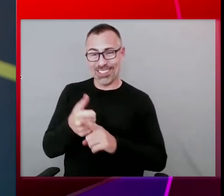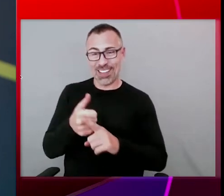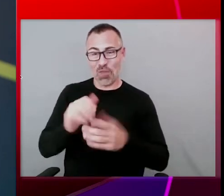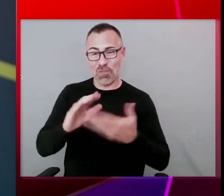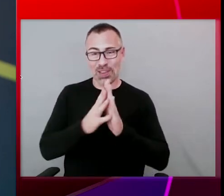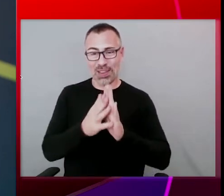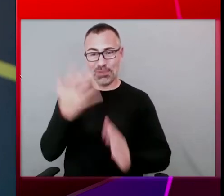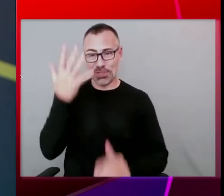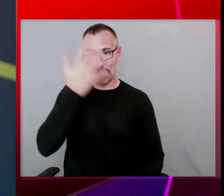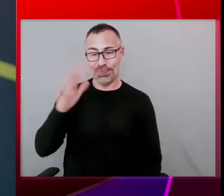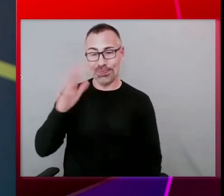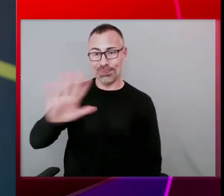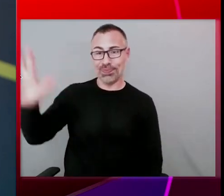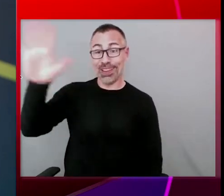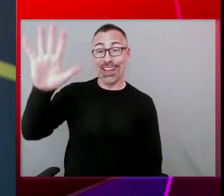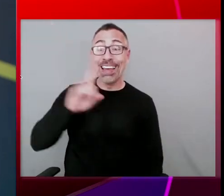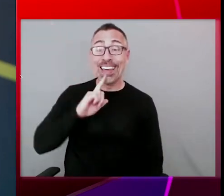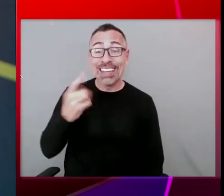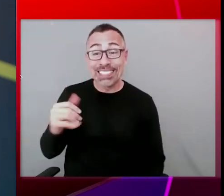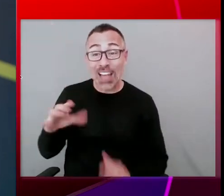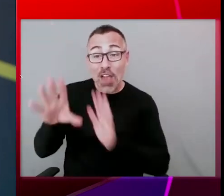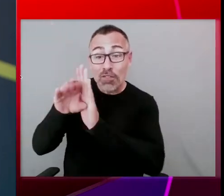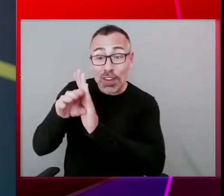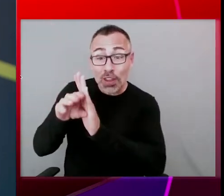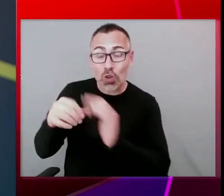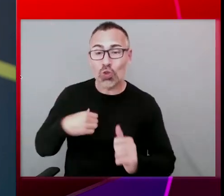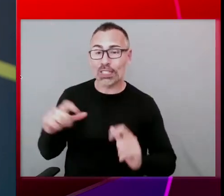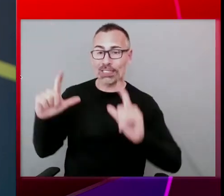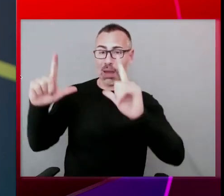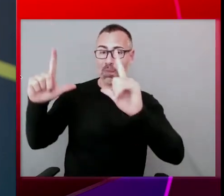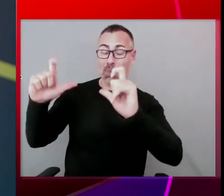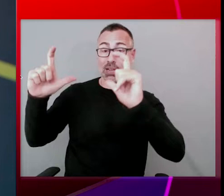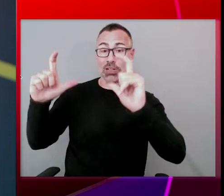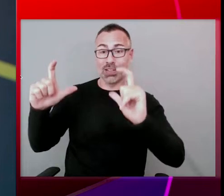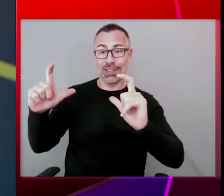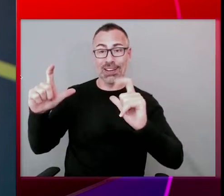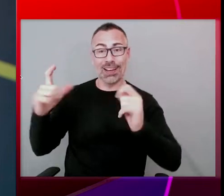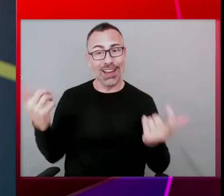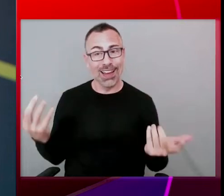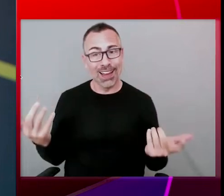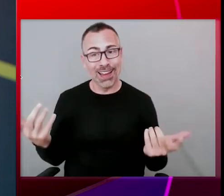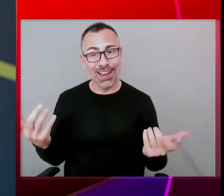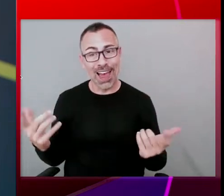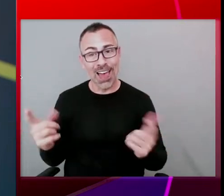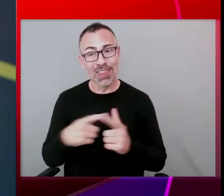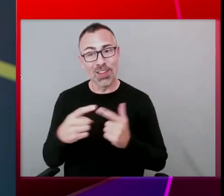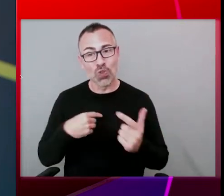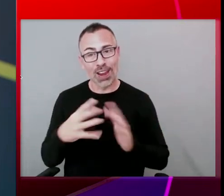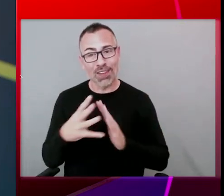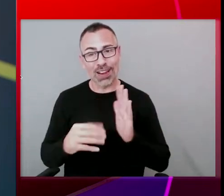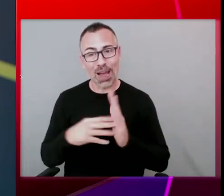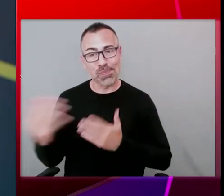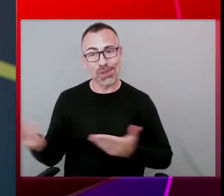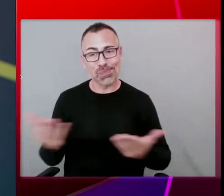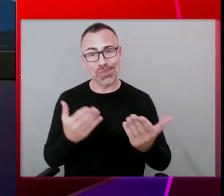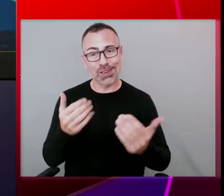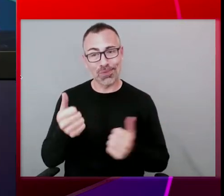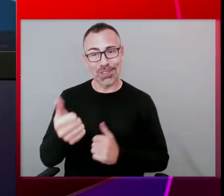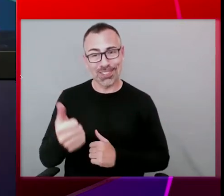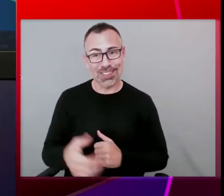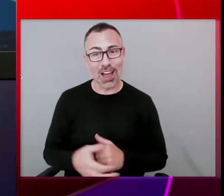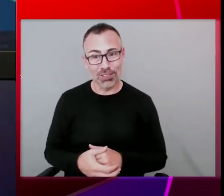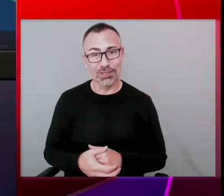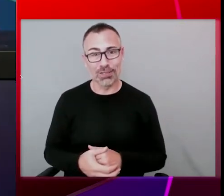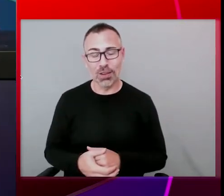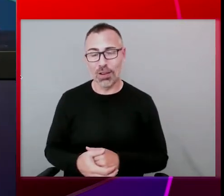video stream, you can snap a picture by hitting a button and then get a copy of that to take away, a soft copy. I like that. We both